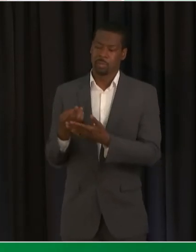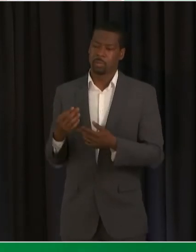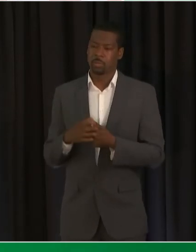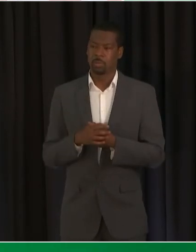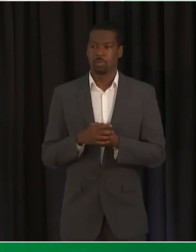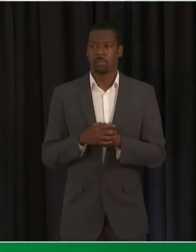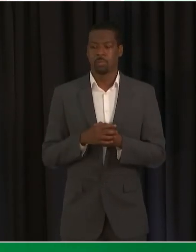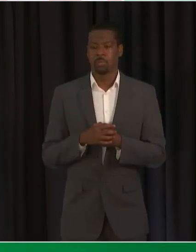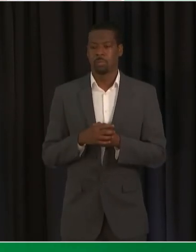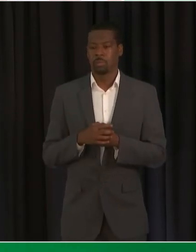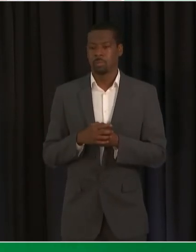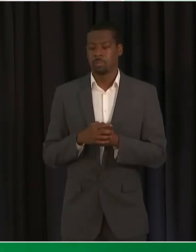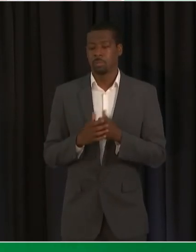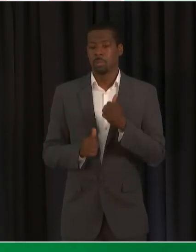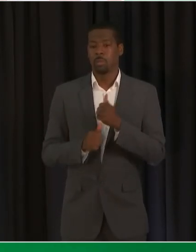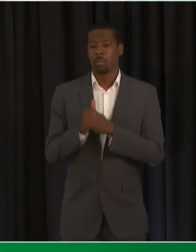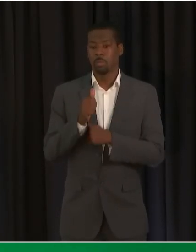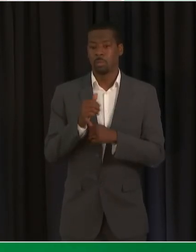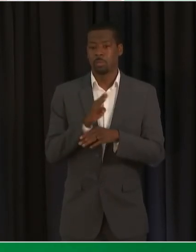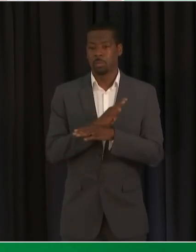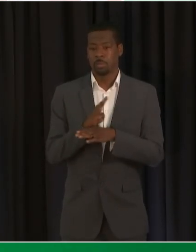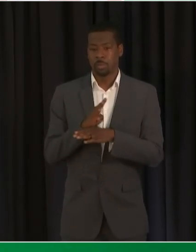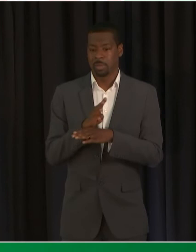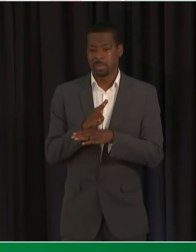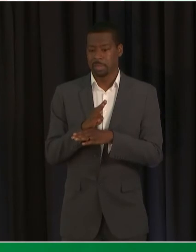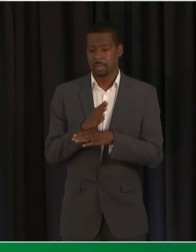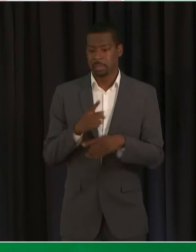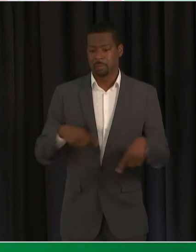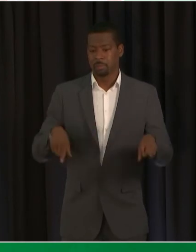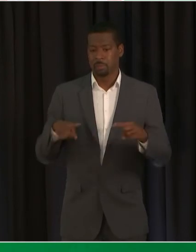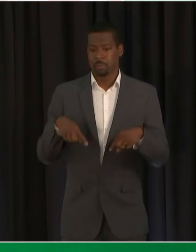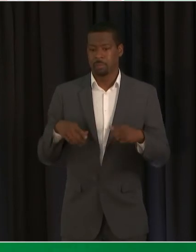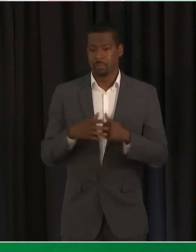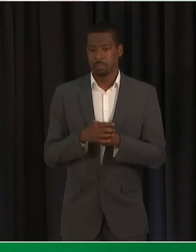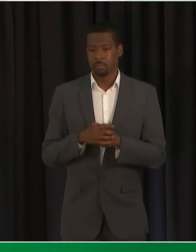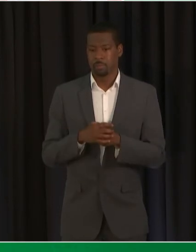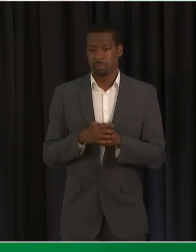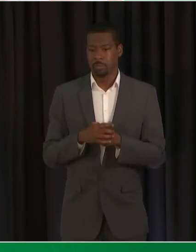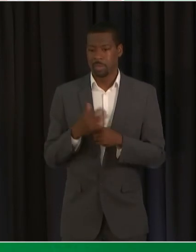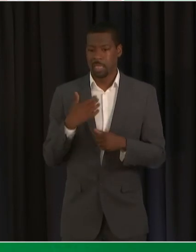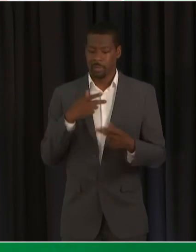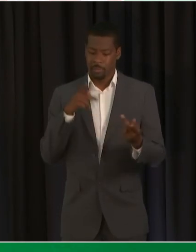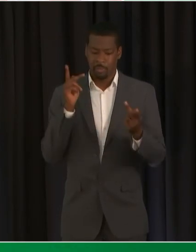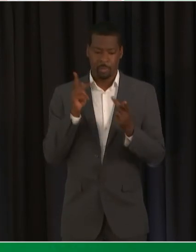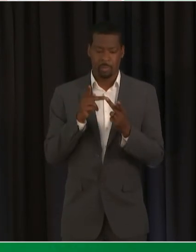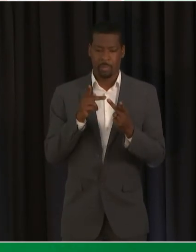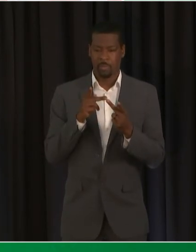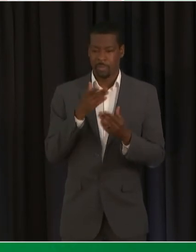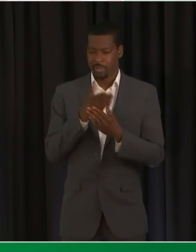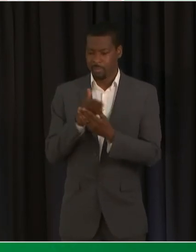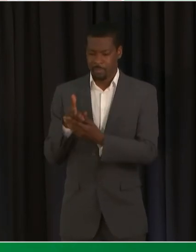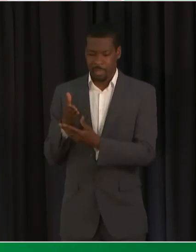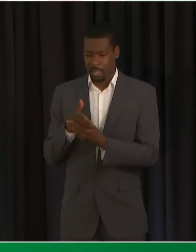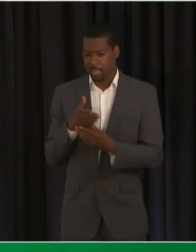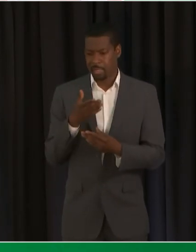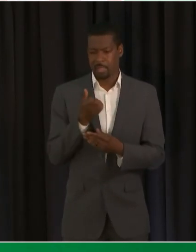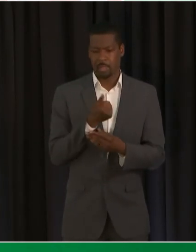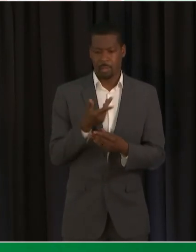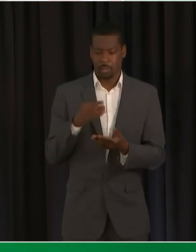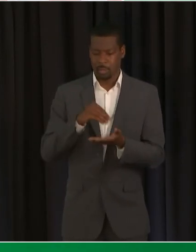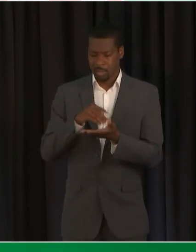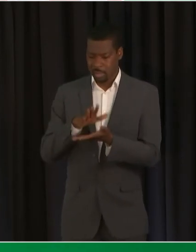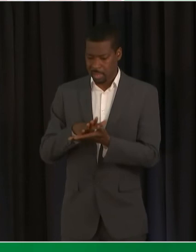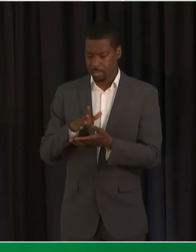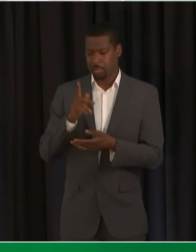resources. Most businesses do not have a perfect filing cabinet with all of their tax